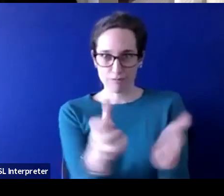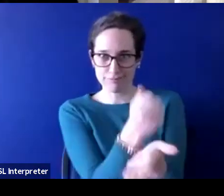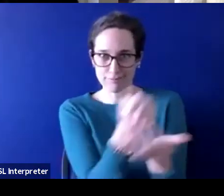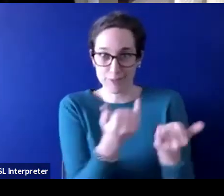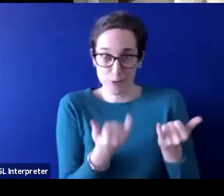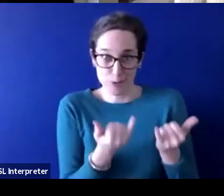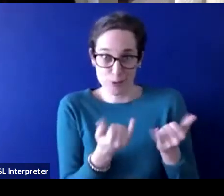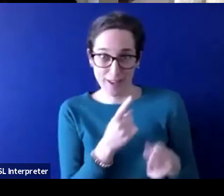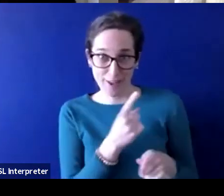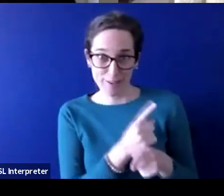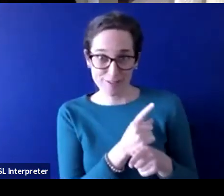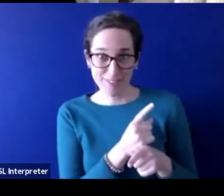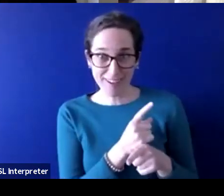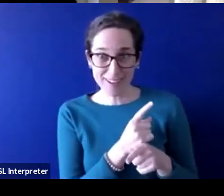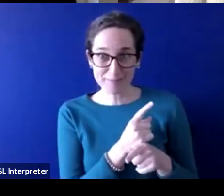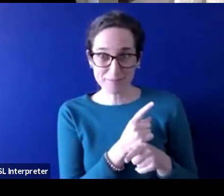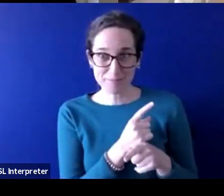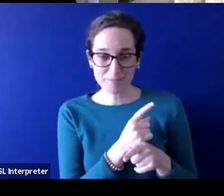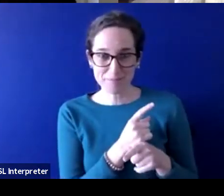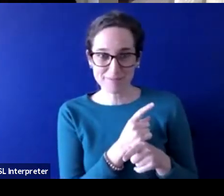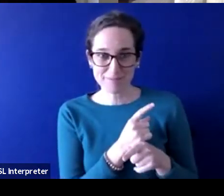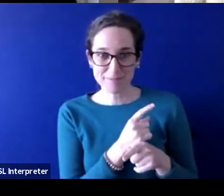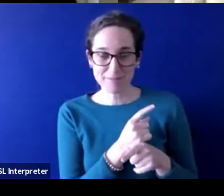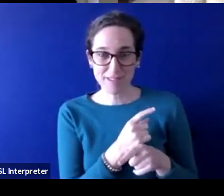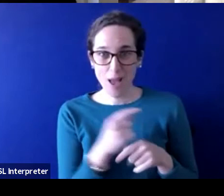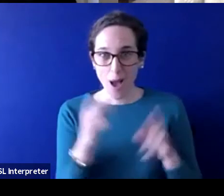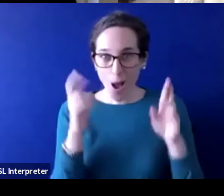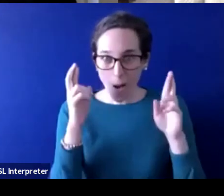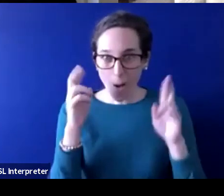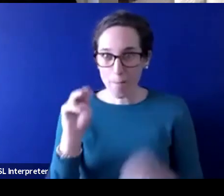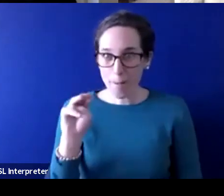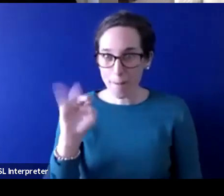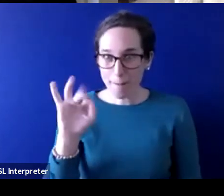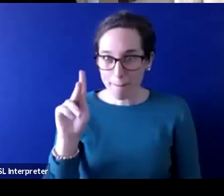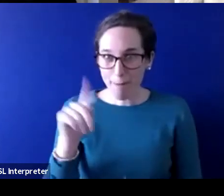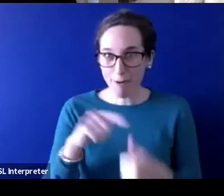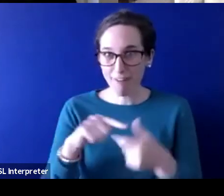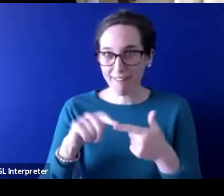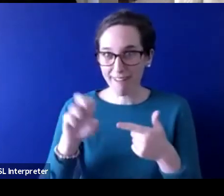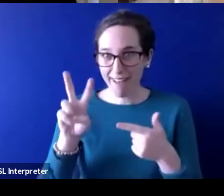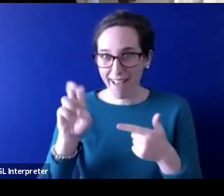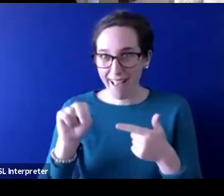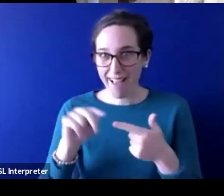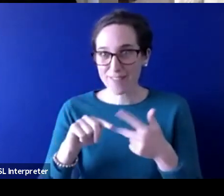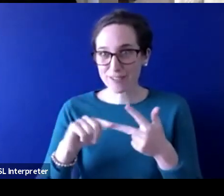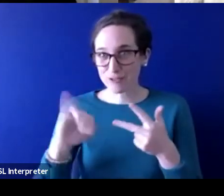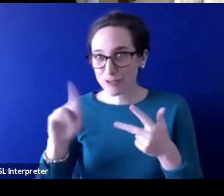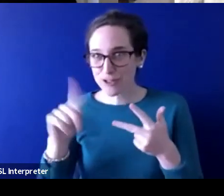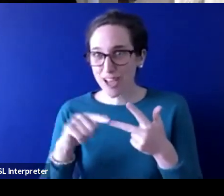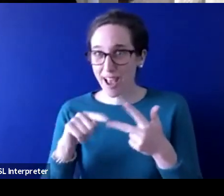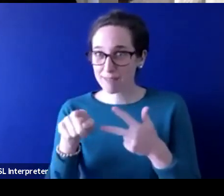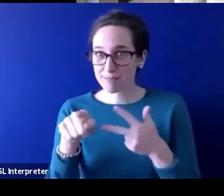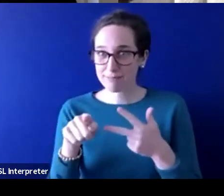right? So I hope Mark, Evan, Jack, I don't know you personally, but if you're listening,